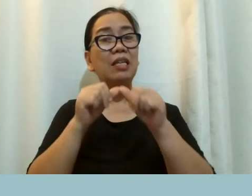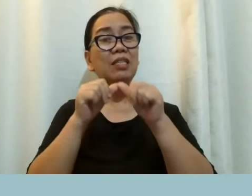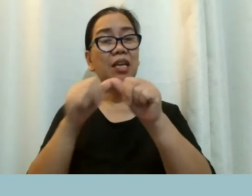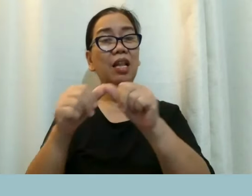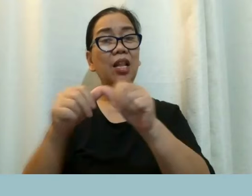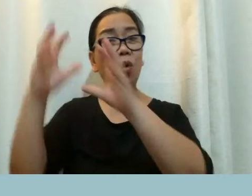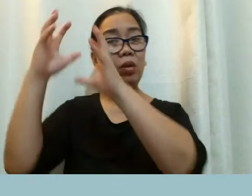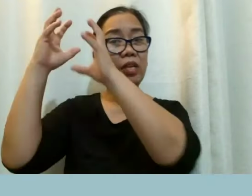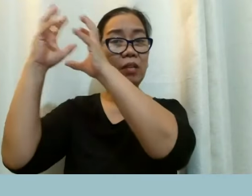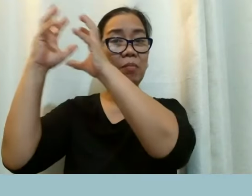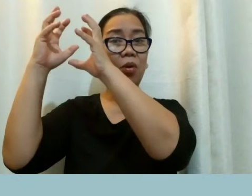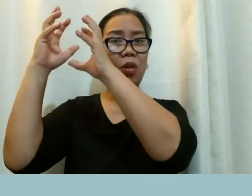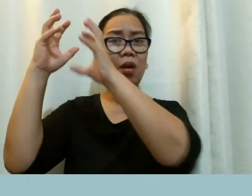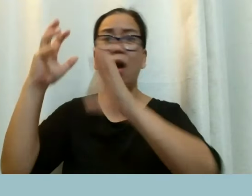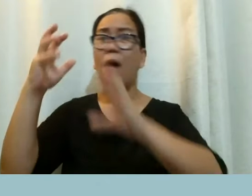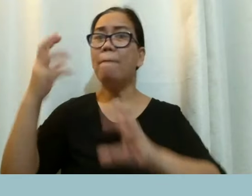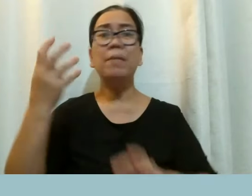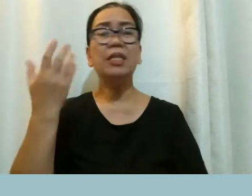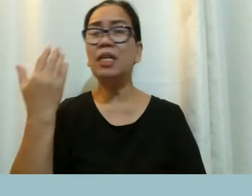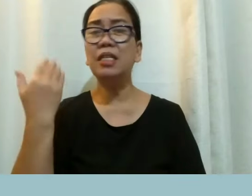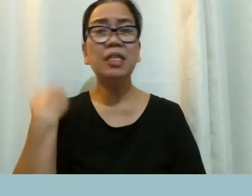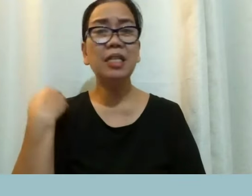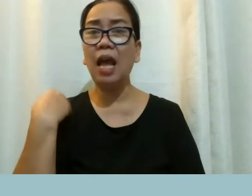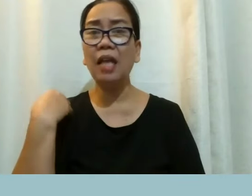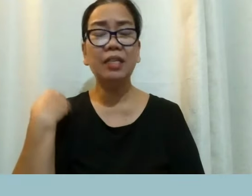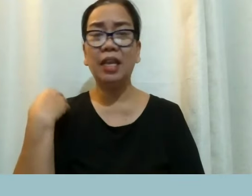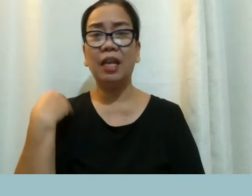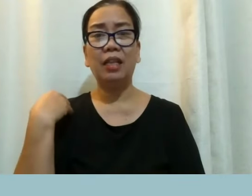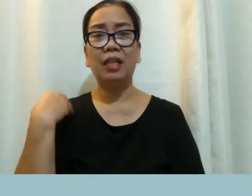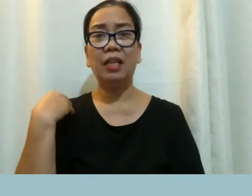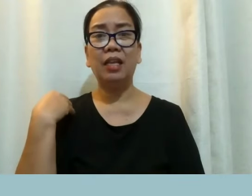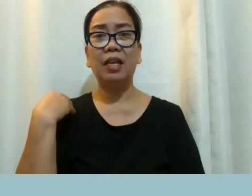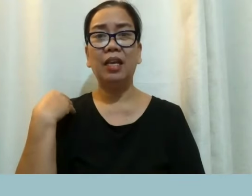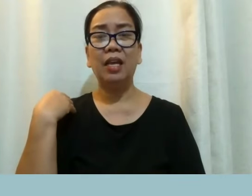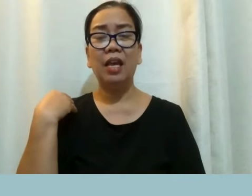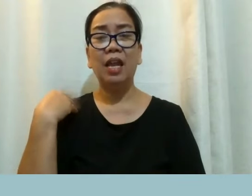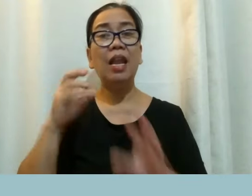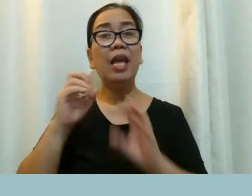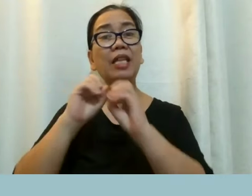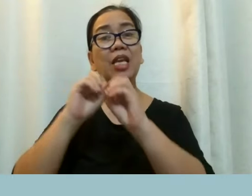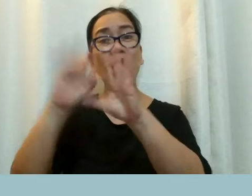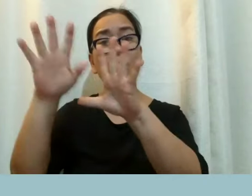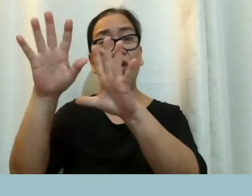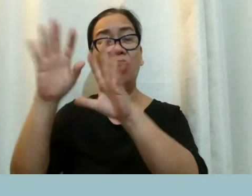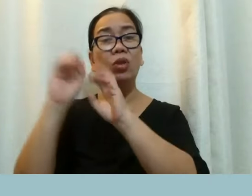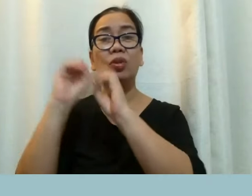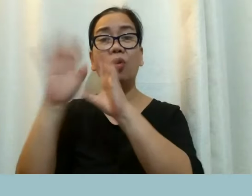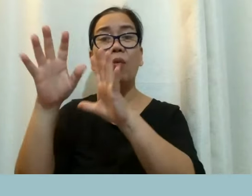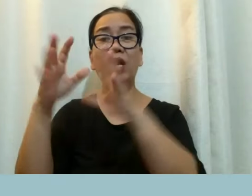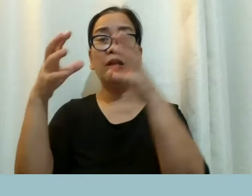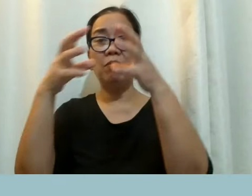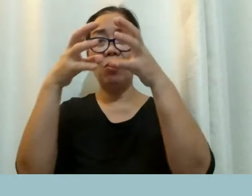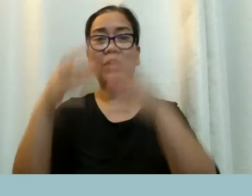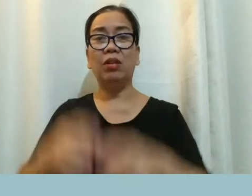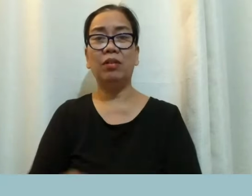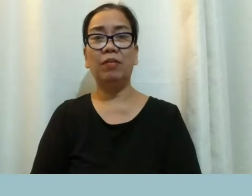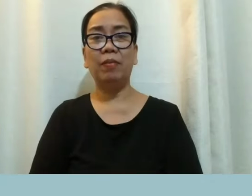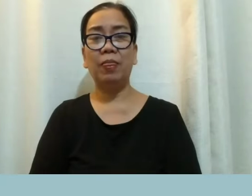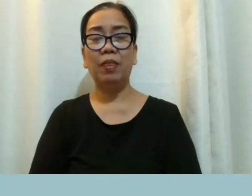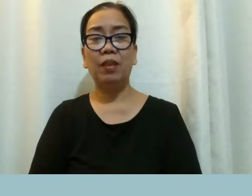He is still holding the ball, but he's not yet letting go or throwing the